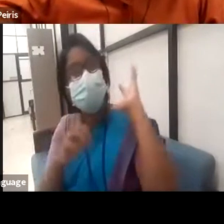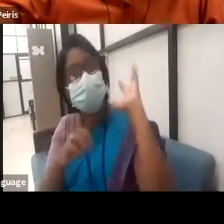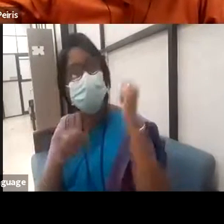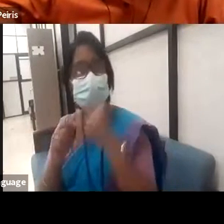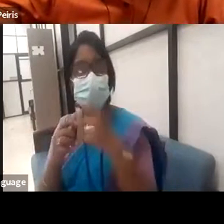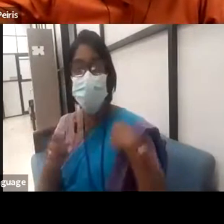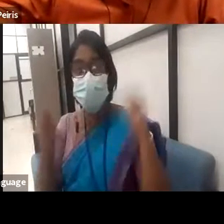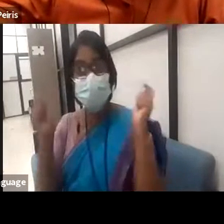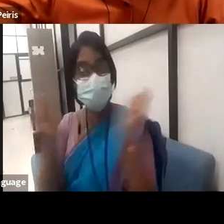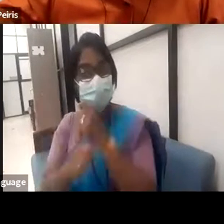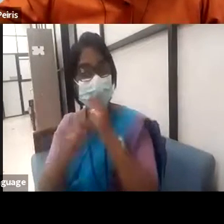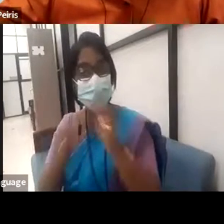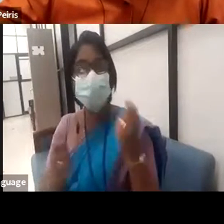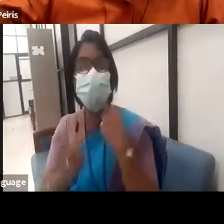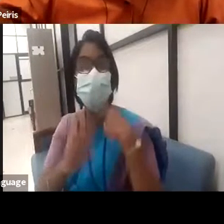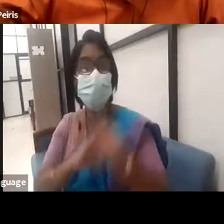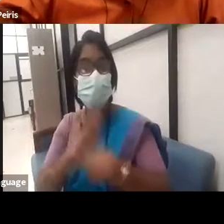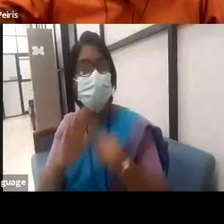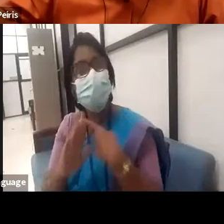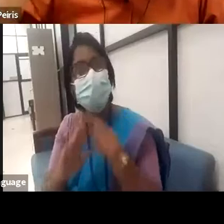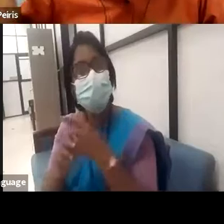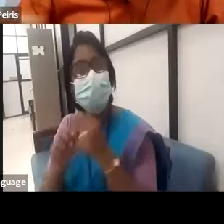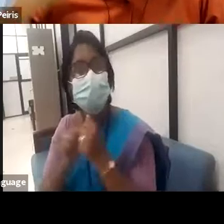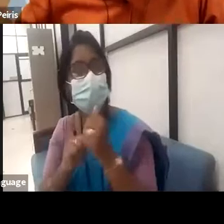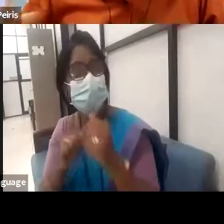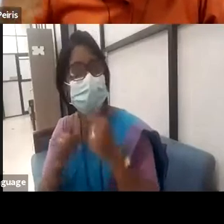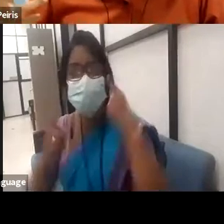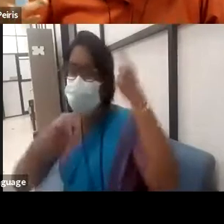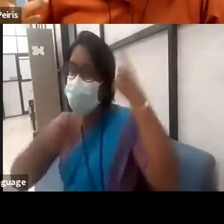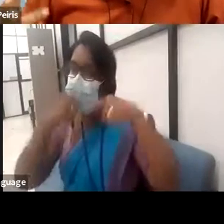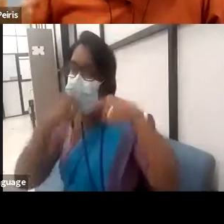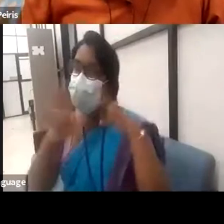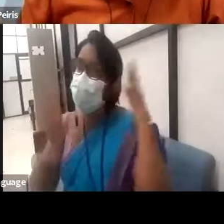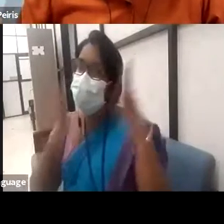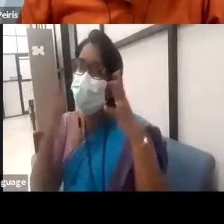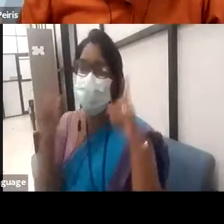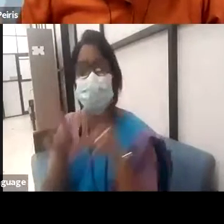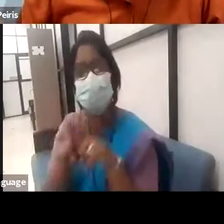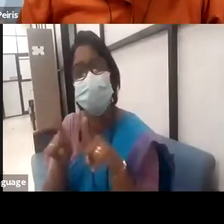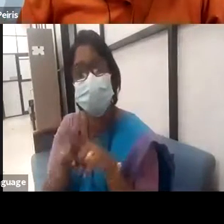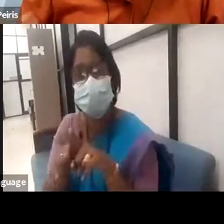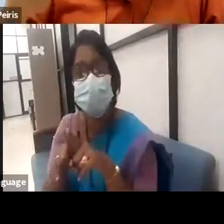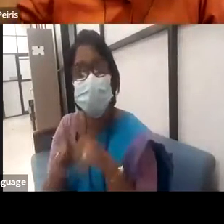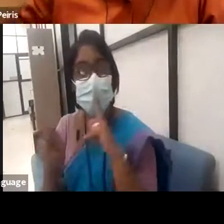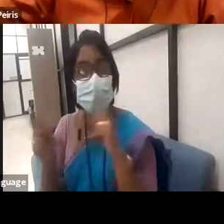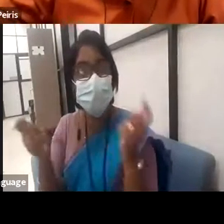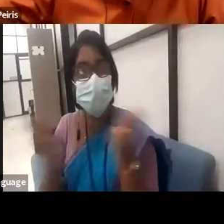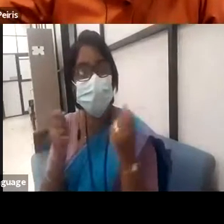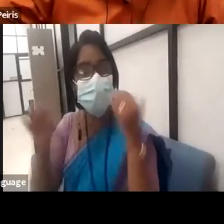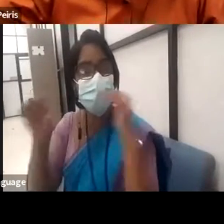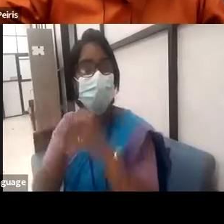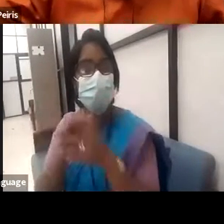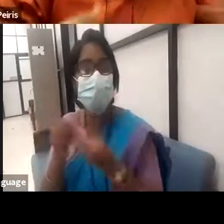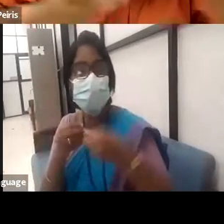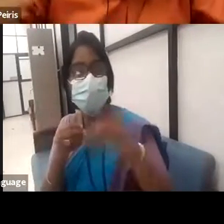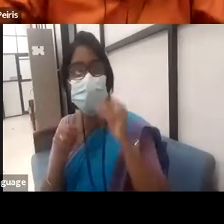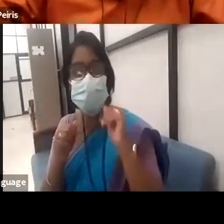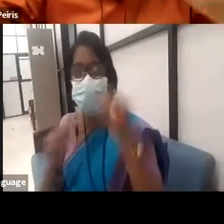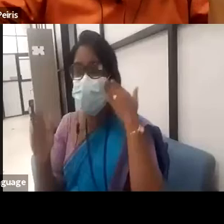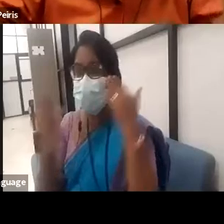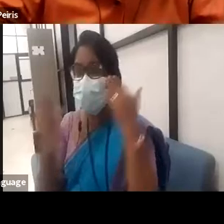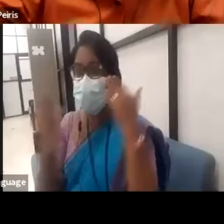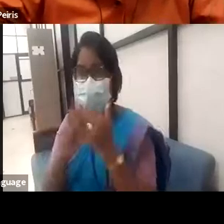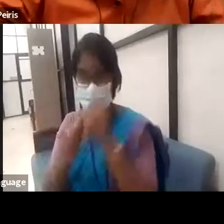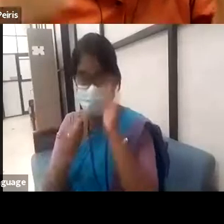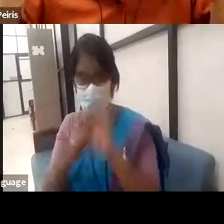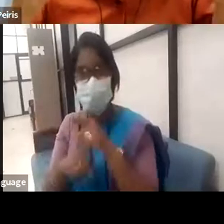into global markets to ensure that the entire sector is catalyzed, right? And how we are doing that is